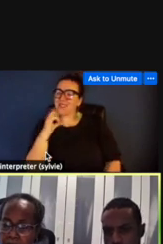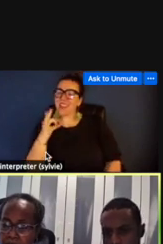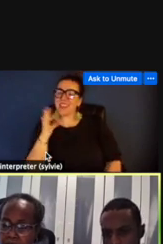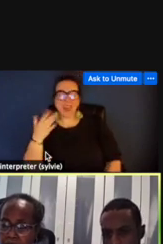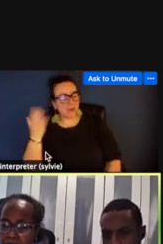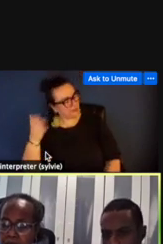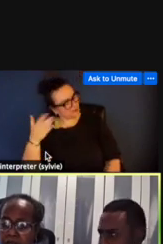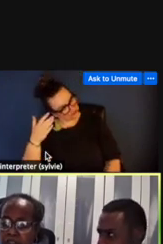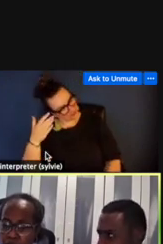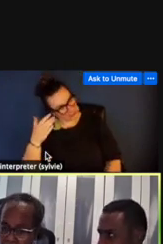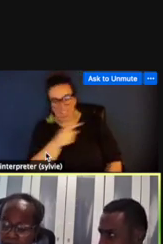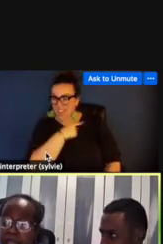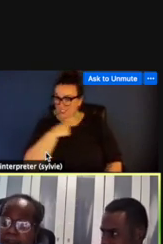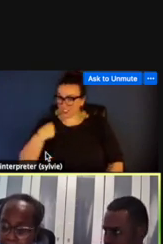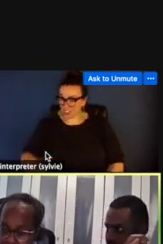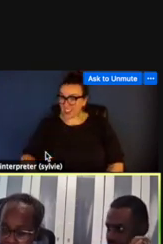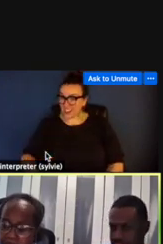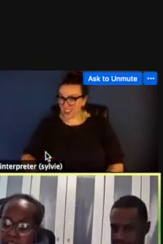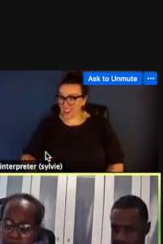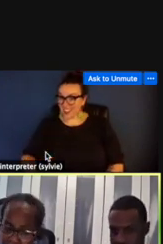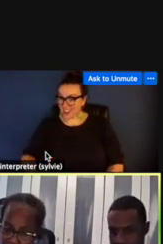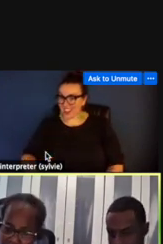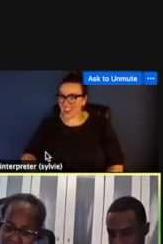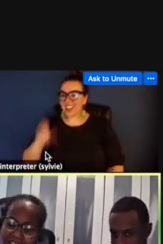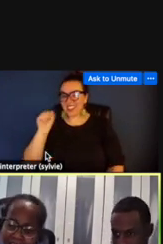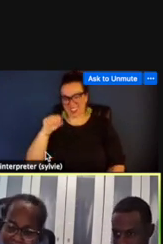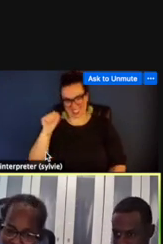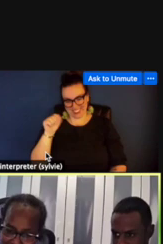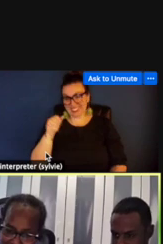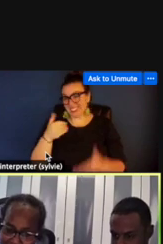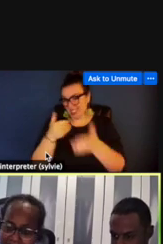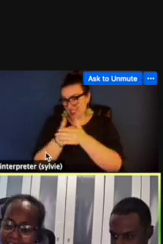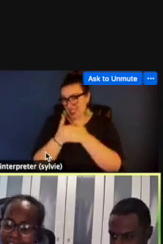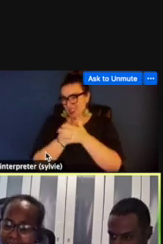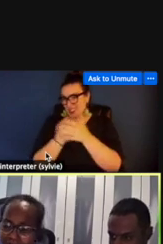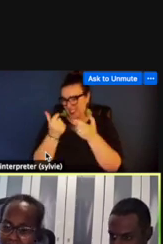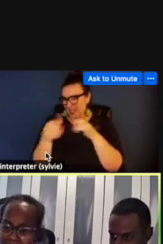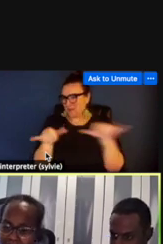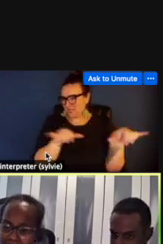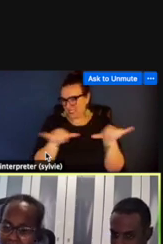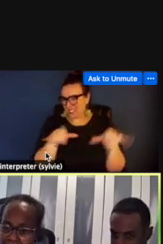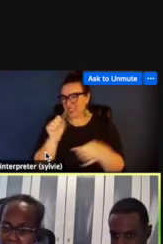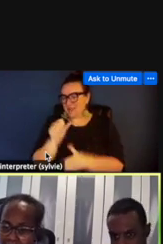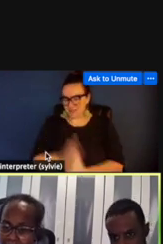This reminds me of China. The China. Yeah, that's what very close. Close. That's right. Right.